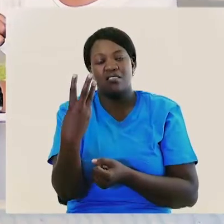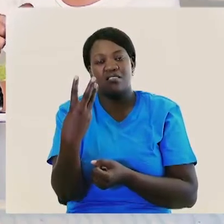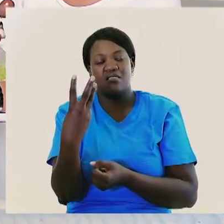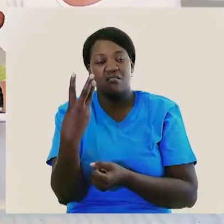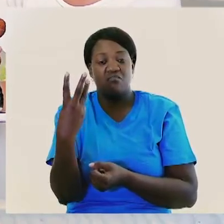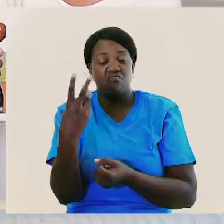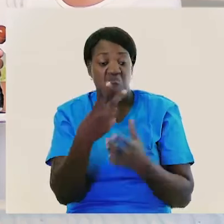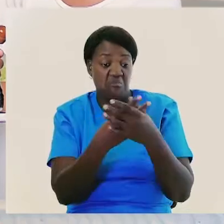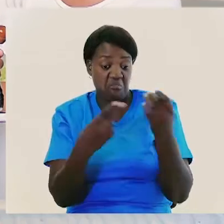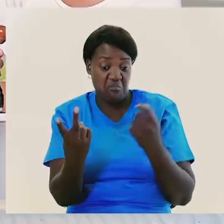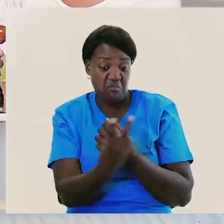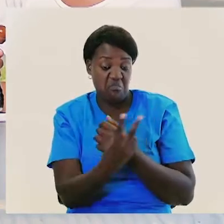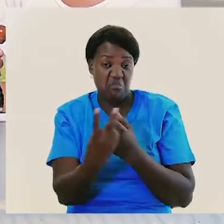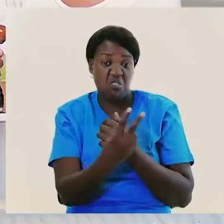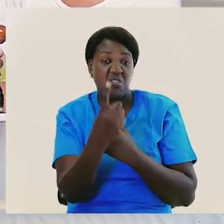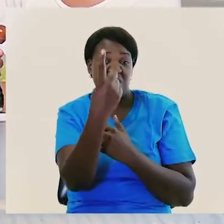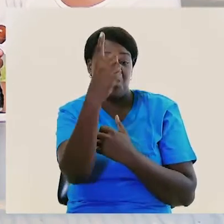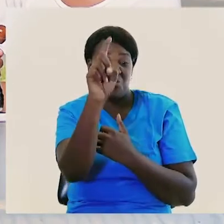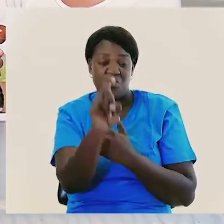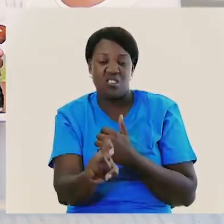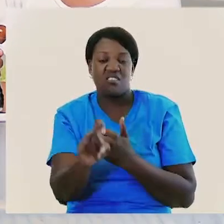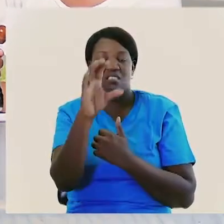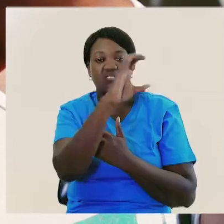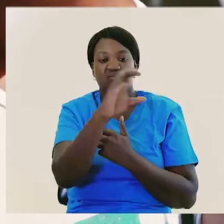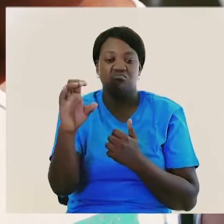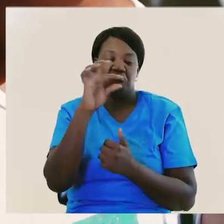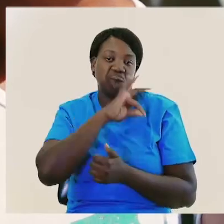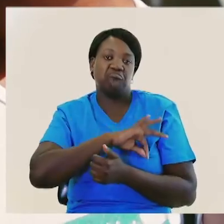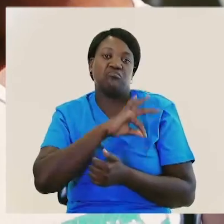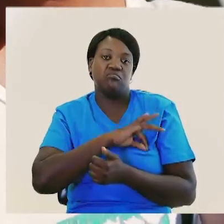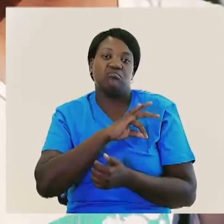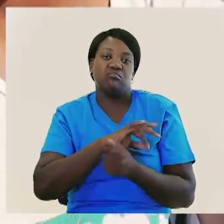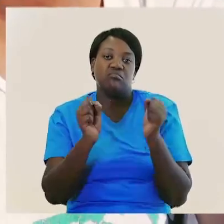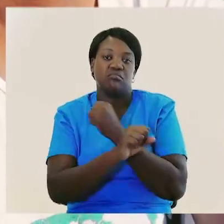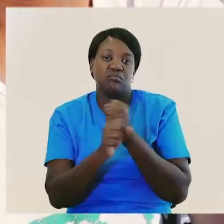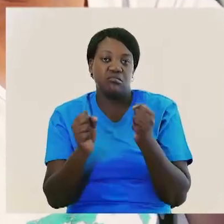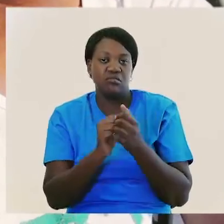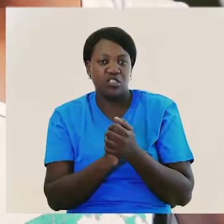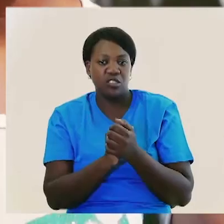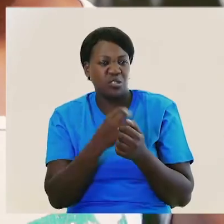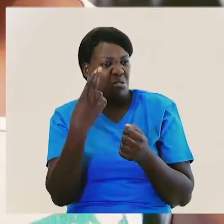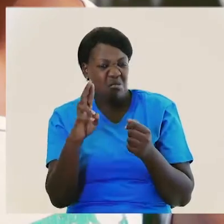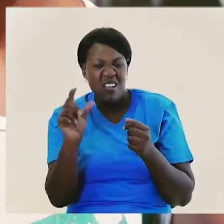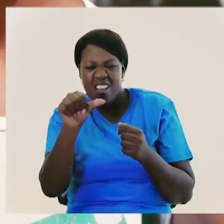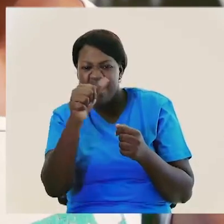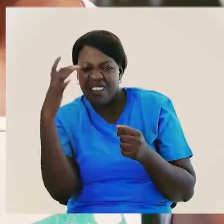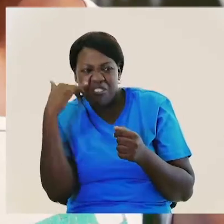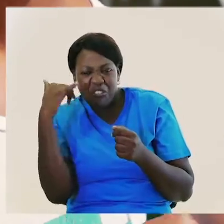mom, they both just earn like $1,000 per month. So they're not even going to try and buy it for